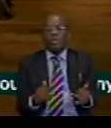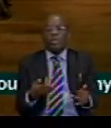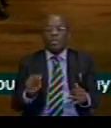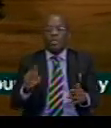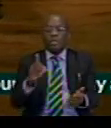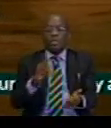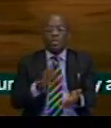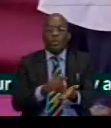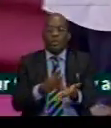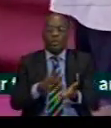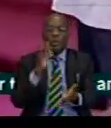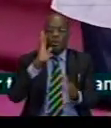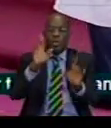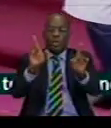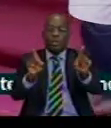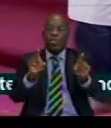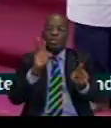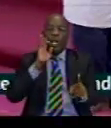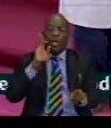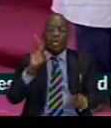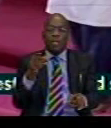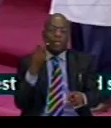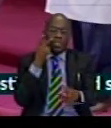Praise the Lord.